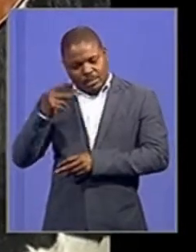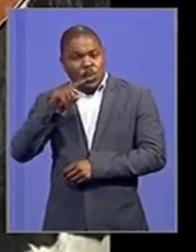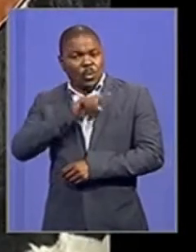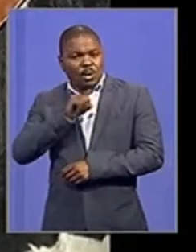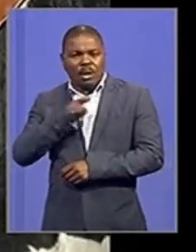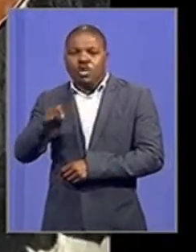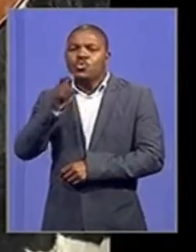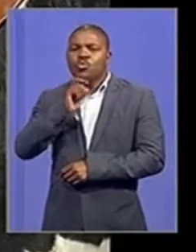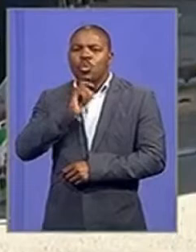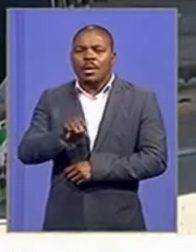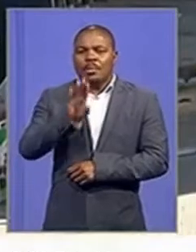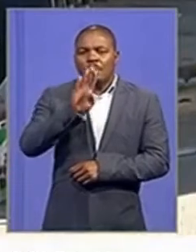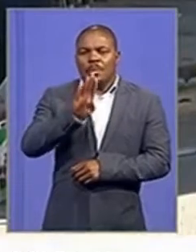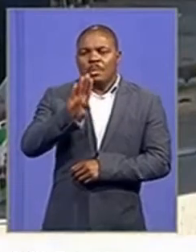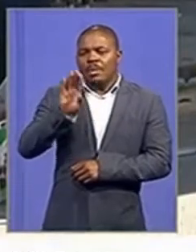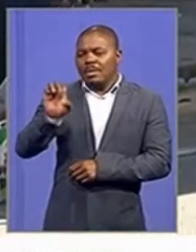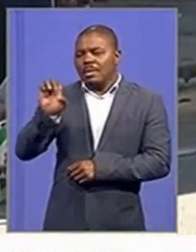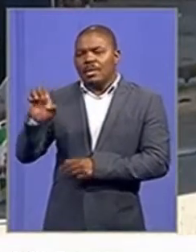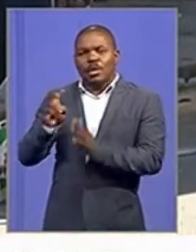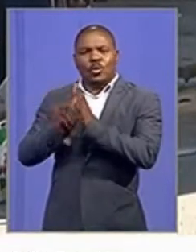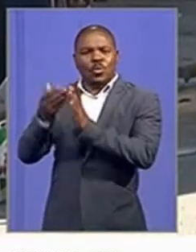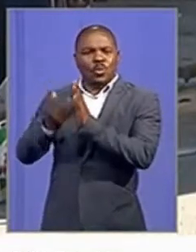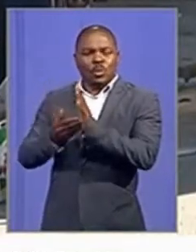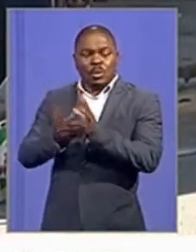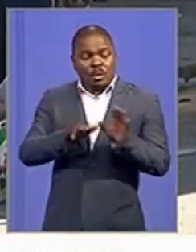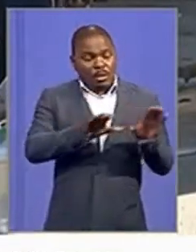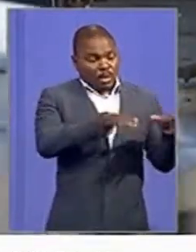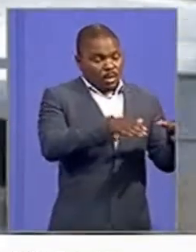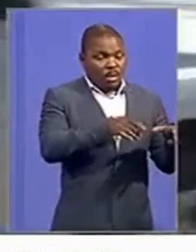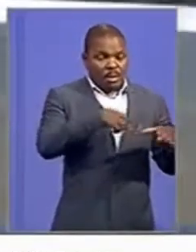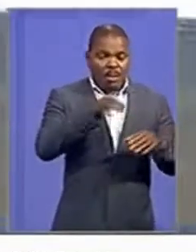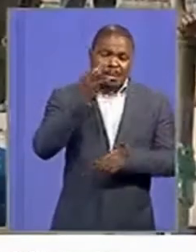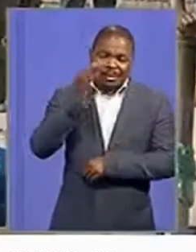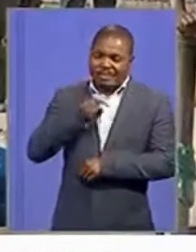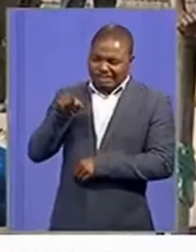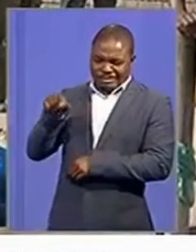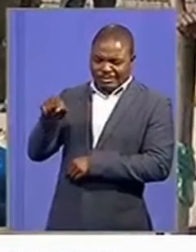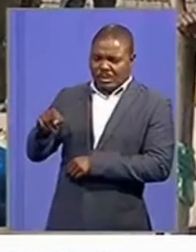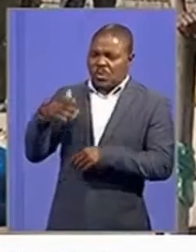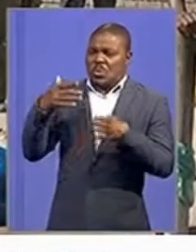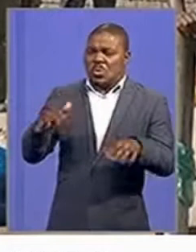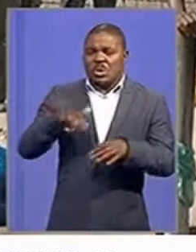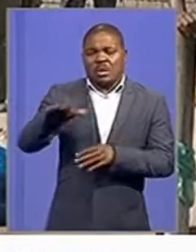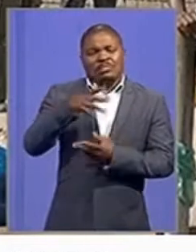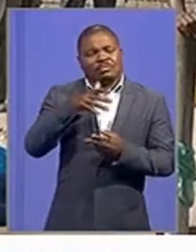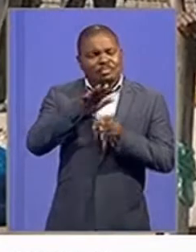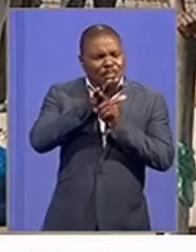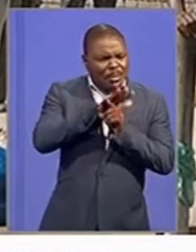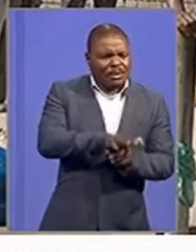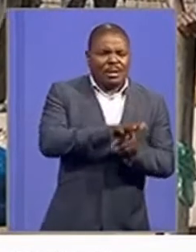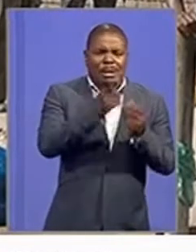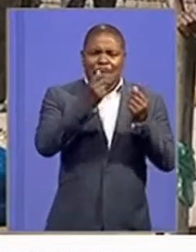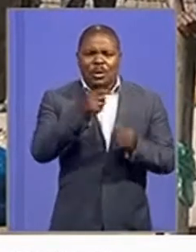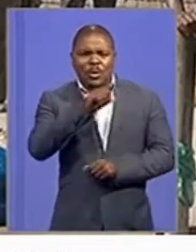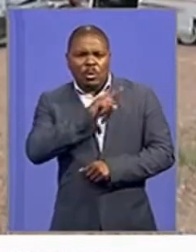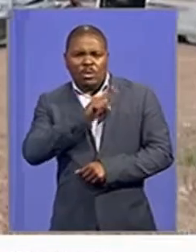sebedisa leano la B-BBEE. AfriForum e tswetse pele ho hlalosa hore lekala lena le bile tlasa kgatello e kgolo ya ditjhelete ka lebaka